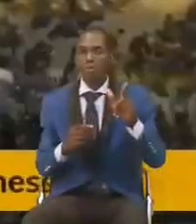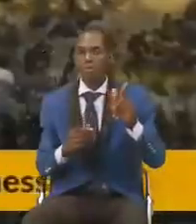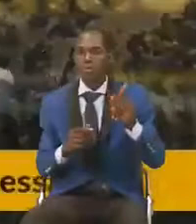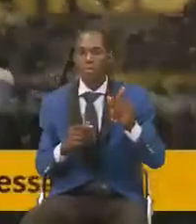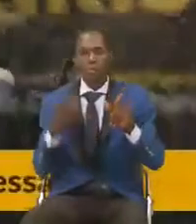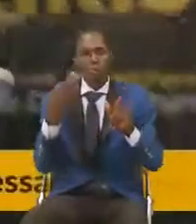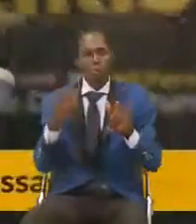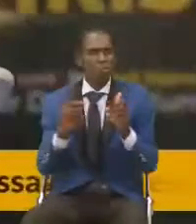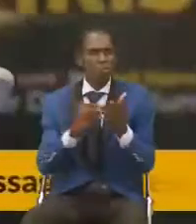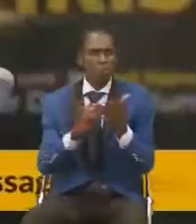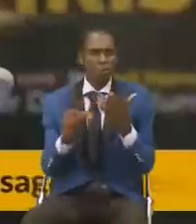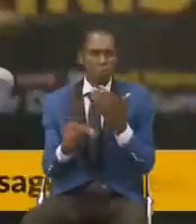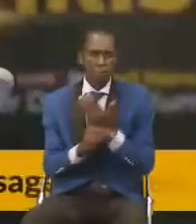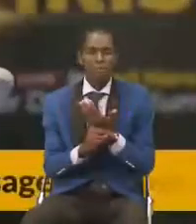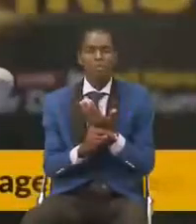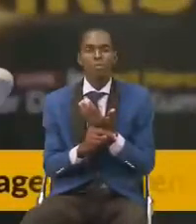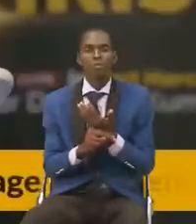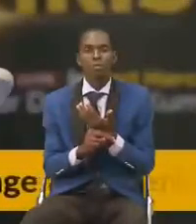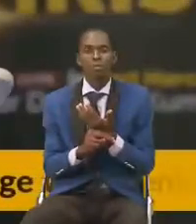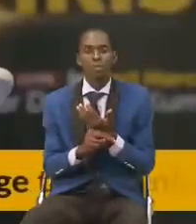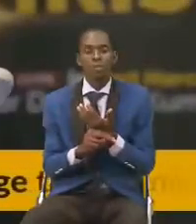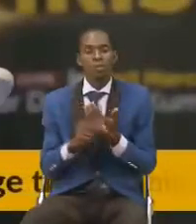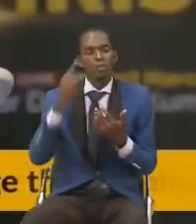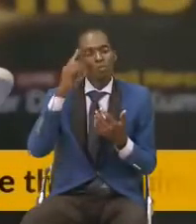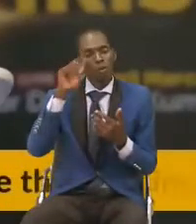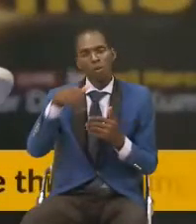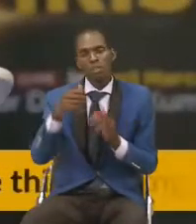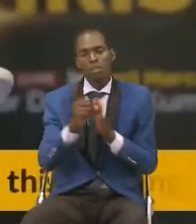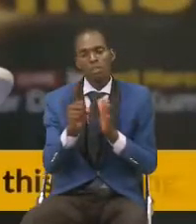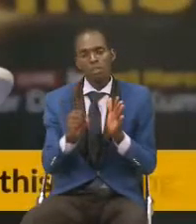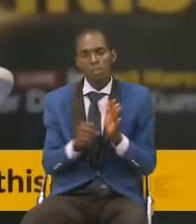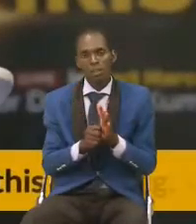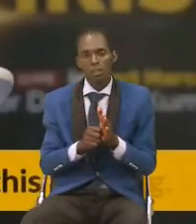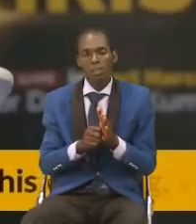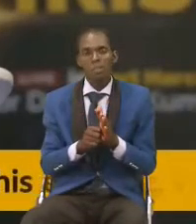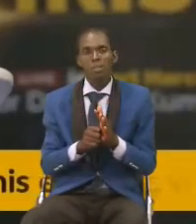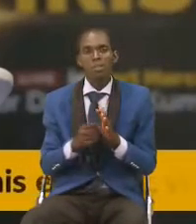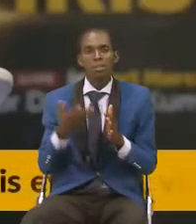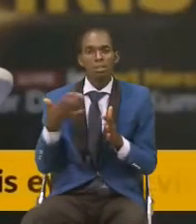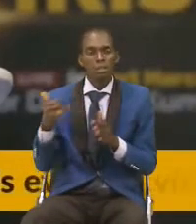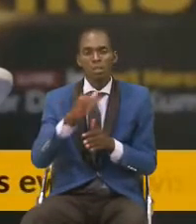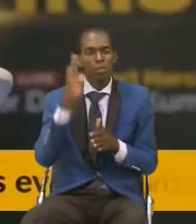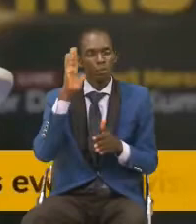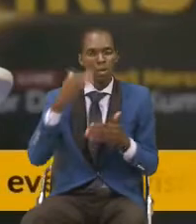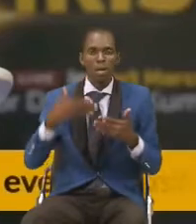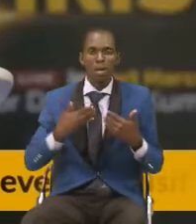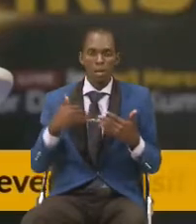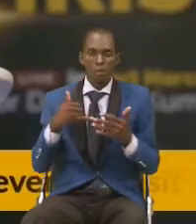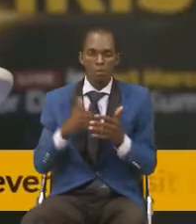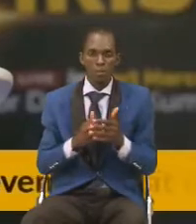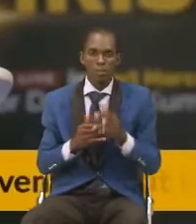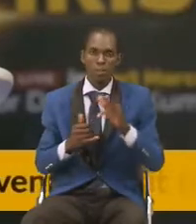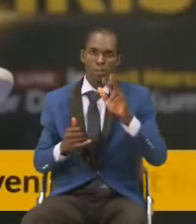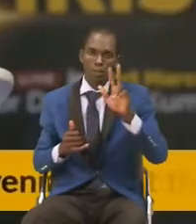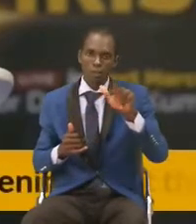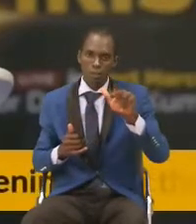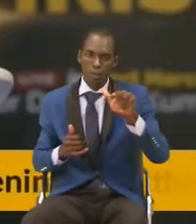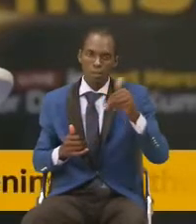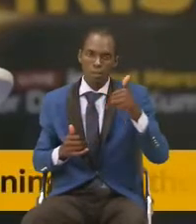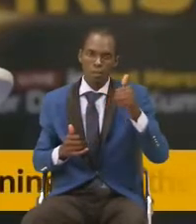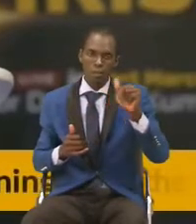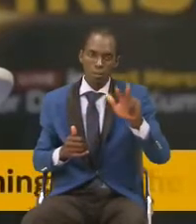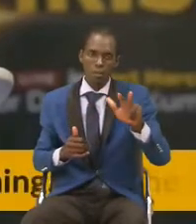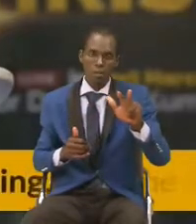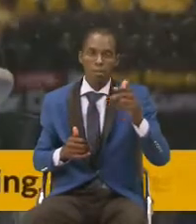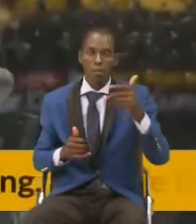2021. In all South-South states. But for Akwa Ibom, they have their